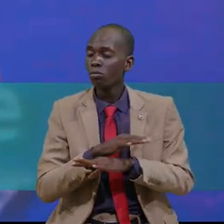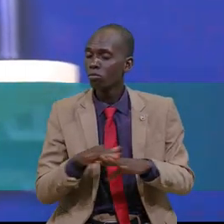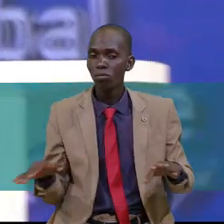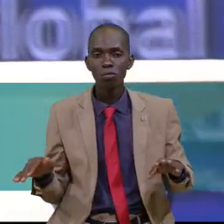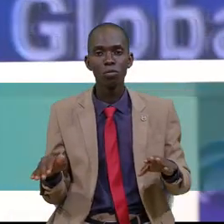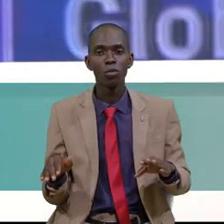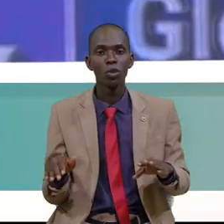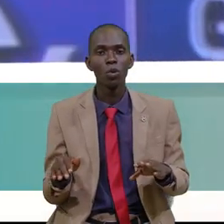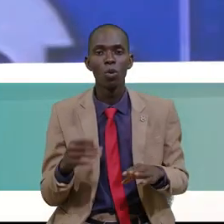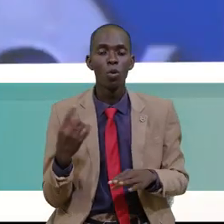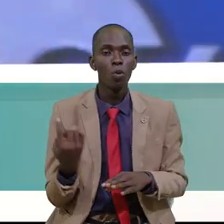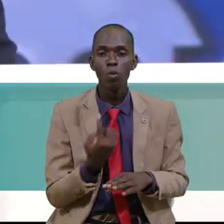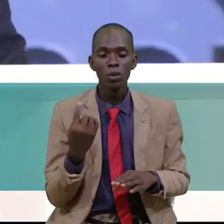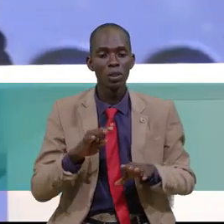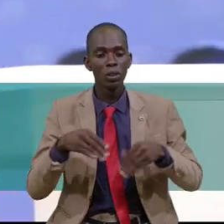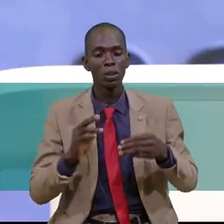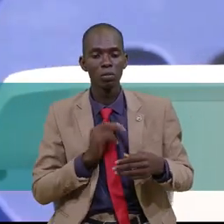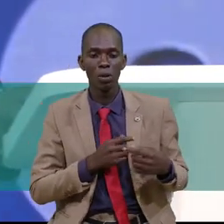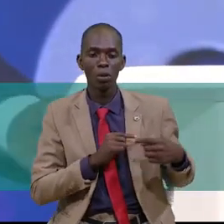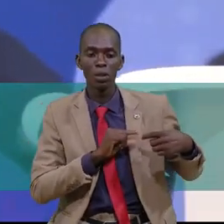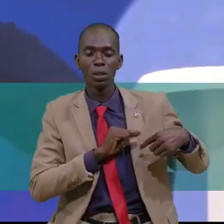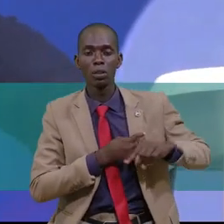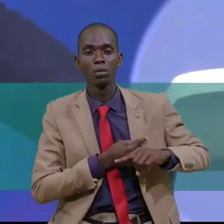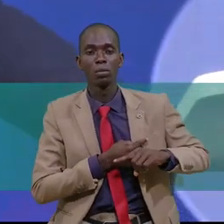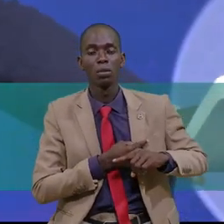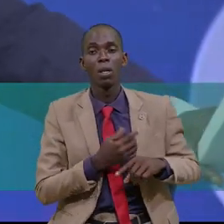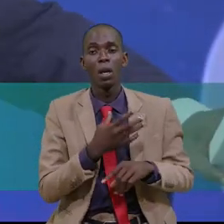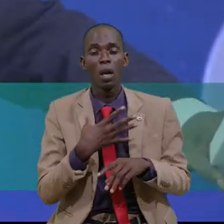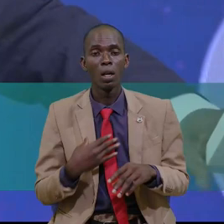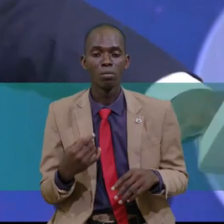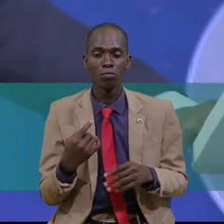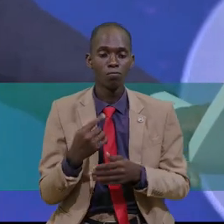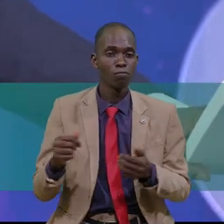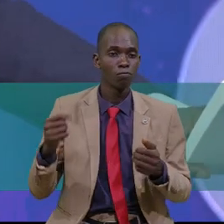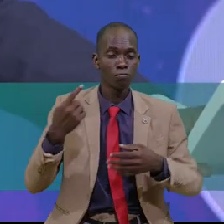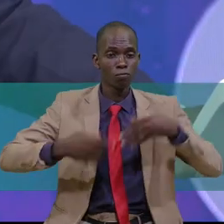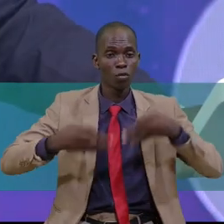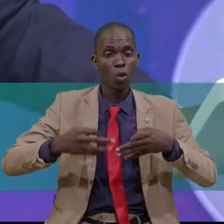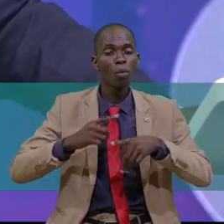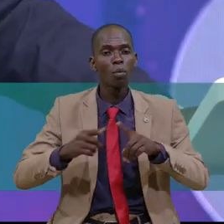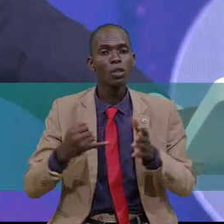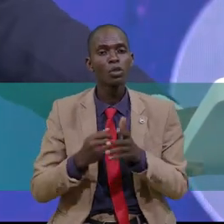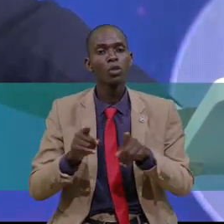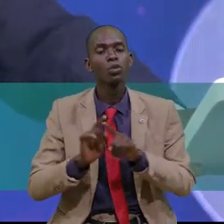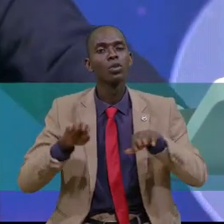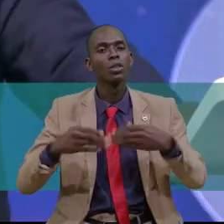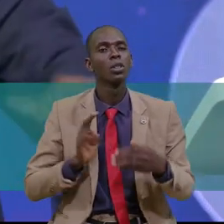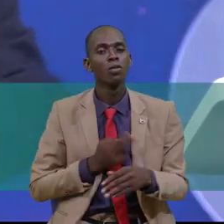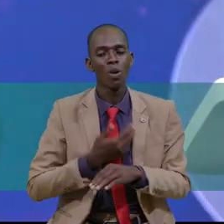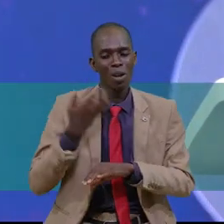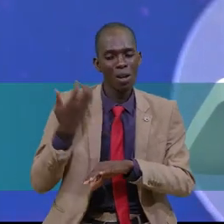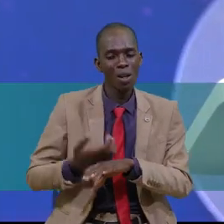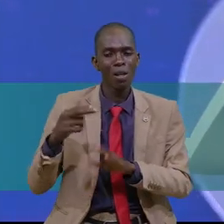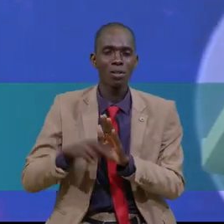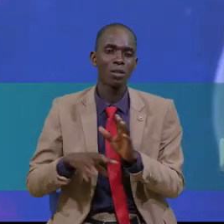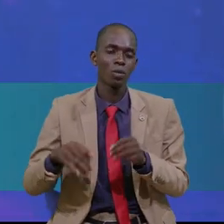give us guilt and condemnation, it gives us hardness of heart. Sin, it gives us